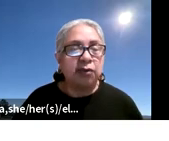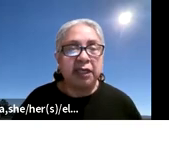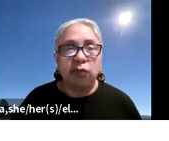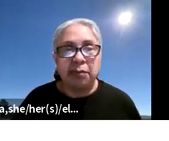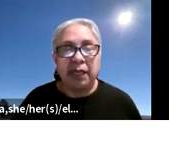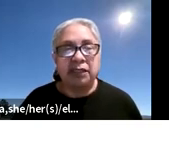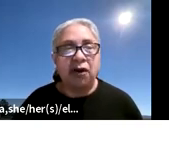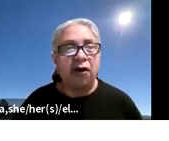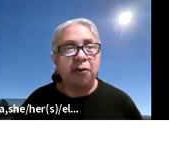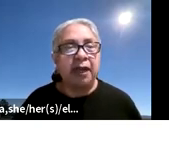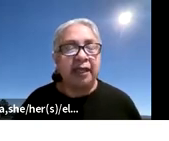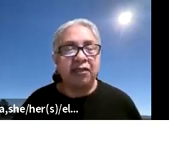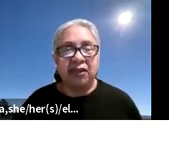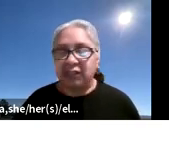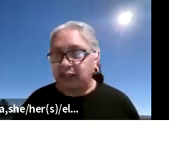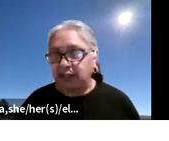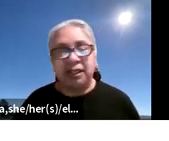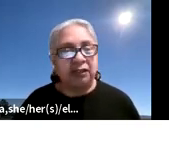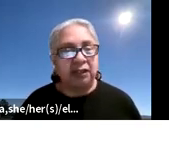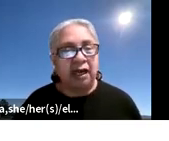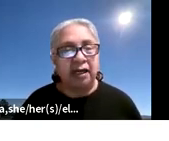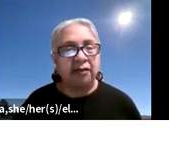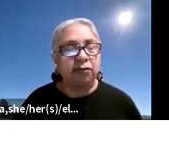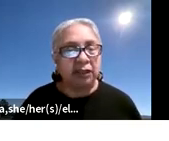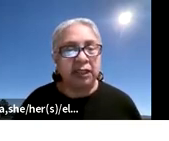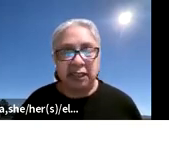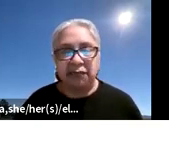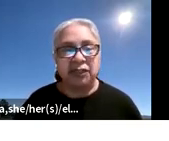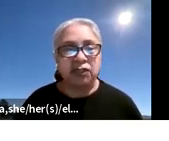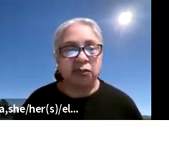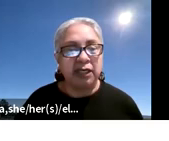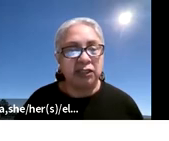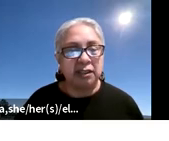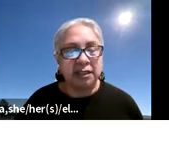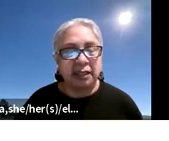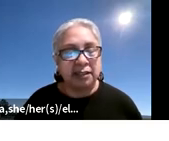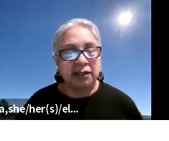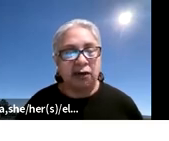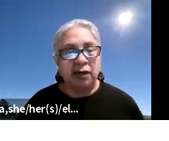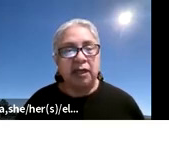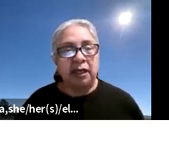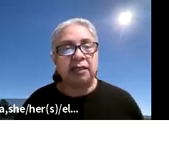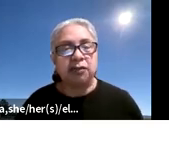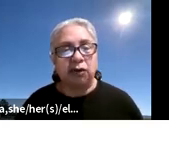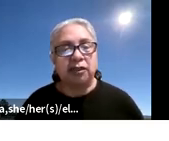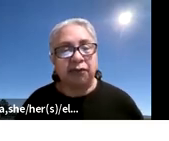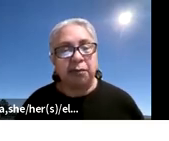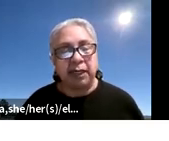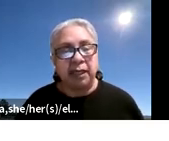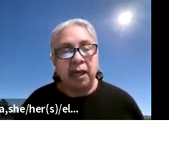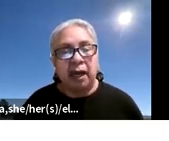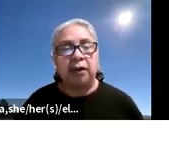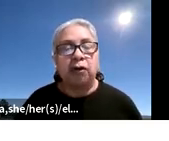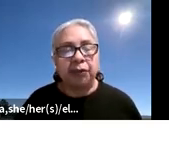I can remain calm and think clearly in a lot of really tough situations. And so it's worked for